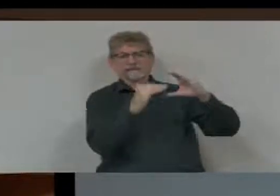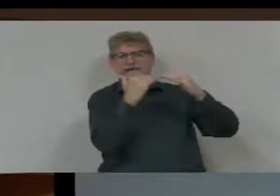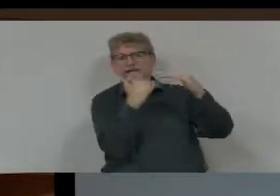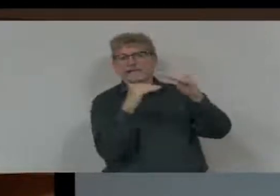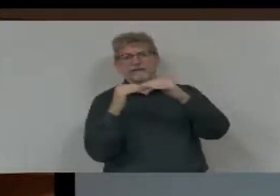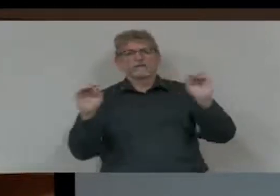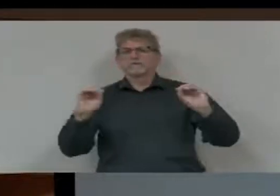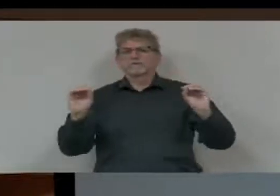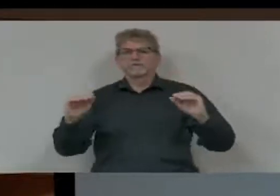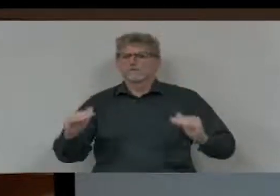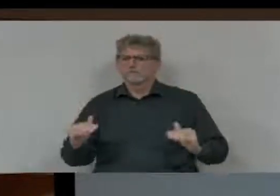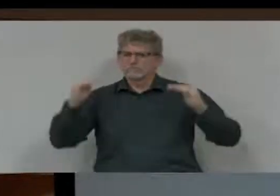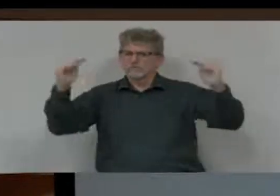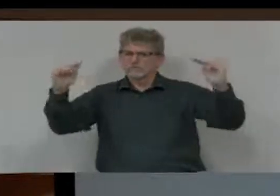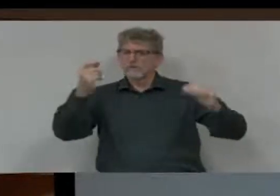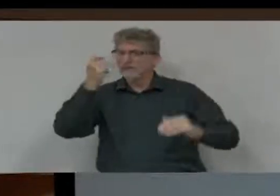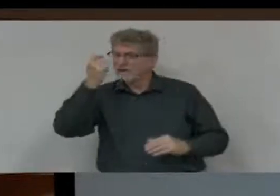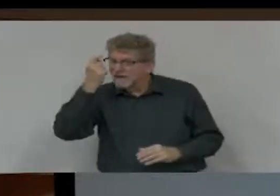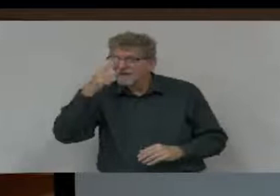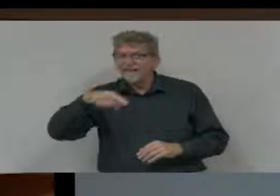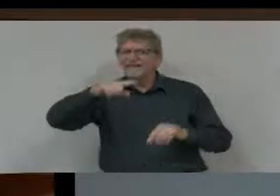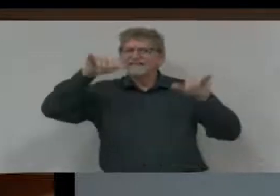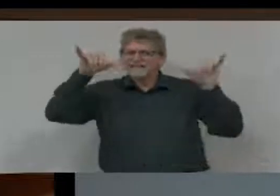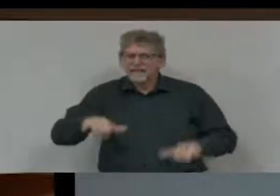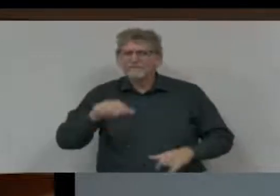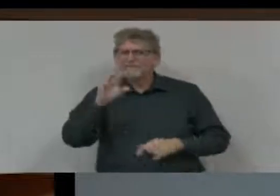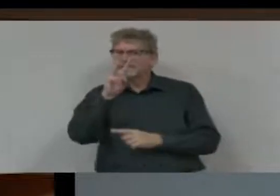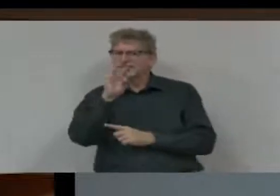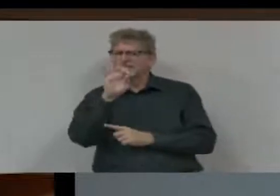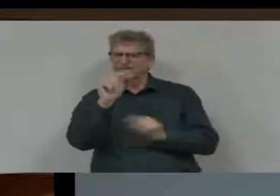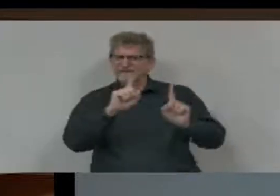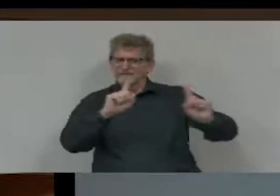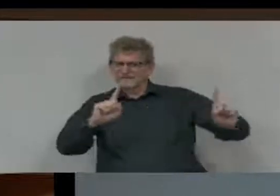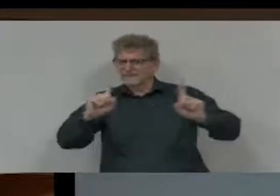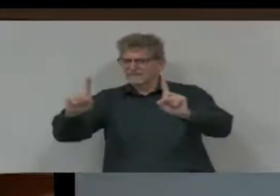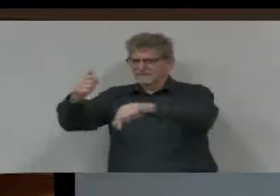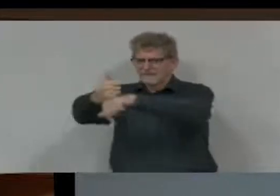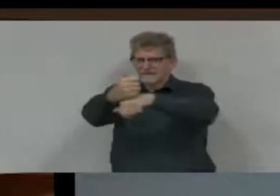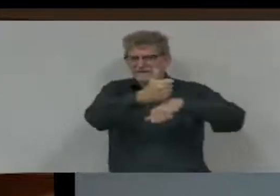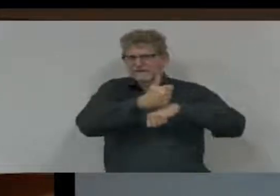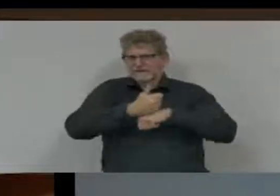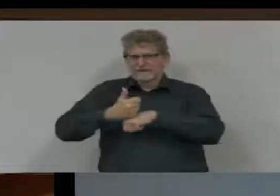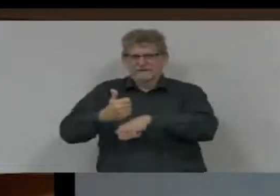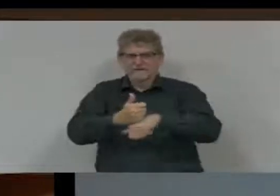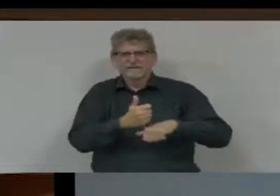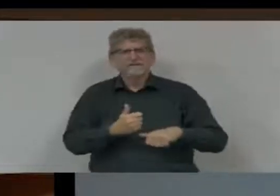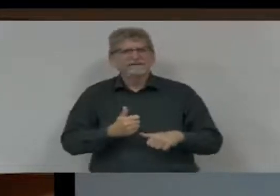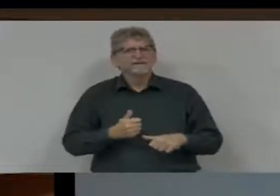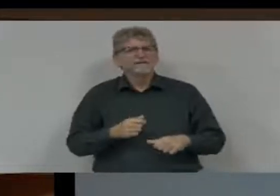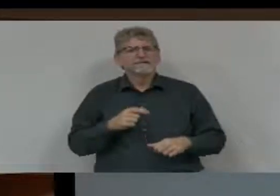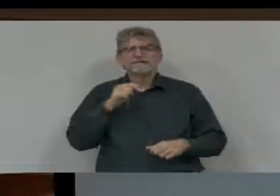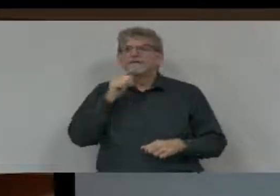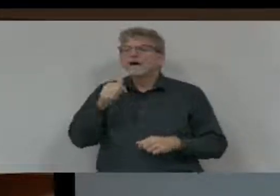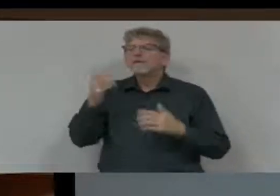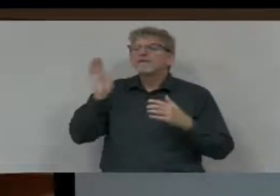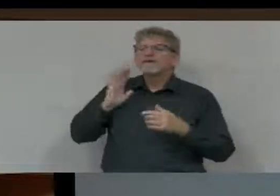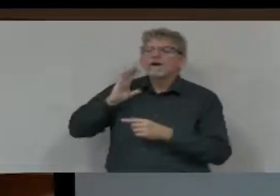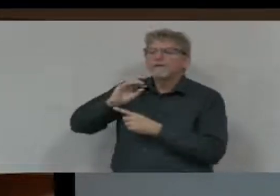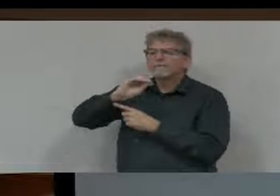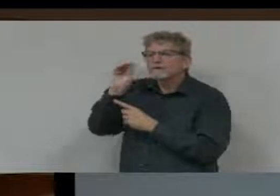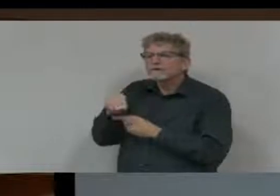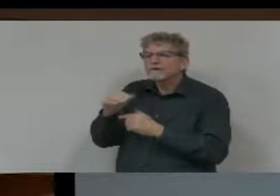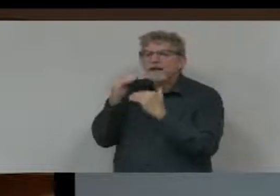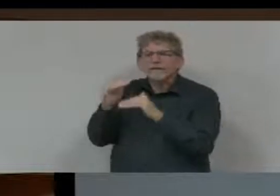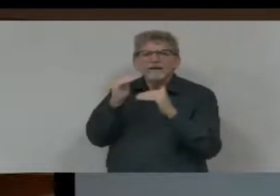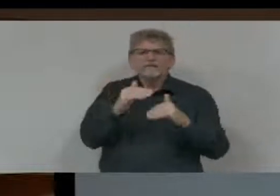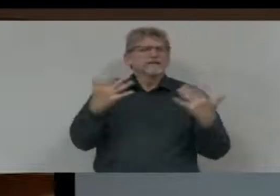feet is maintained. While capacity limits are no longer based on a percentage of overall occupancy, Seating must be arranged